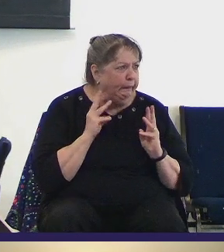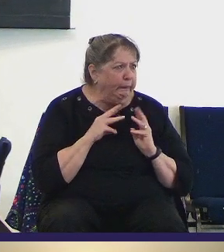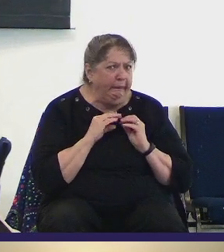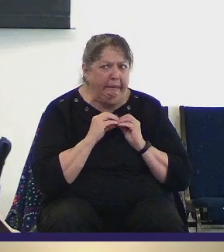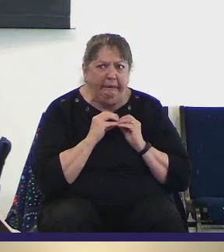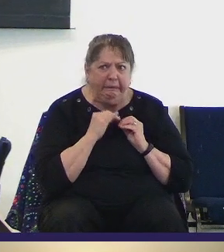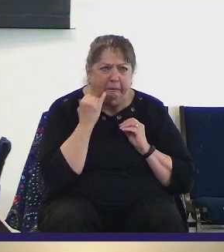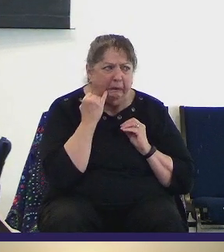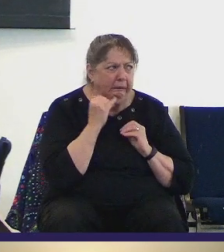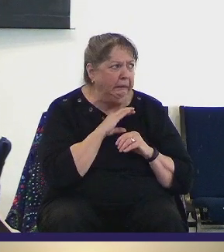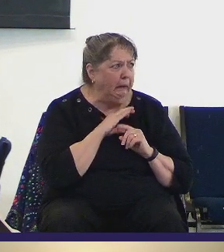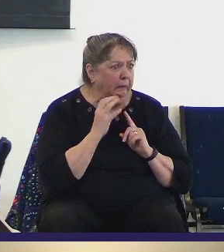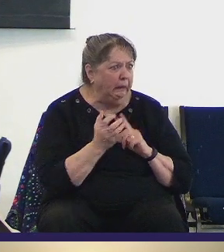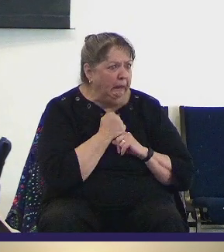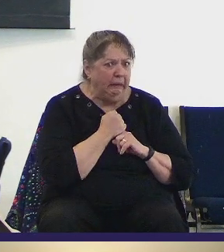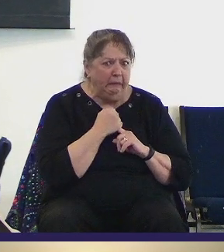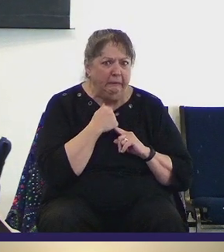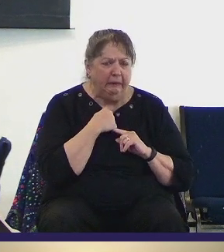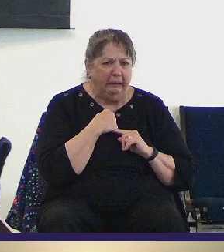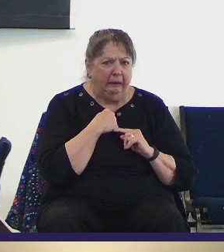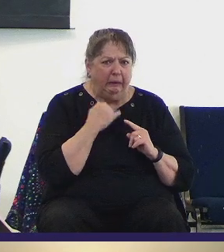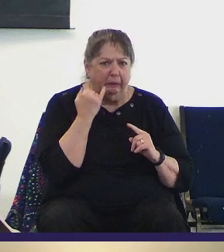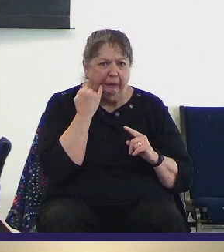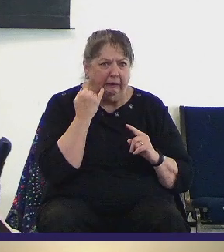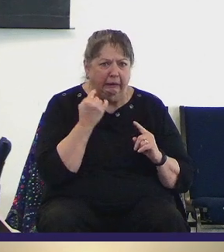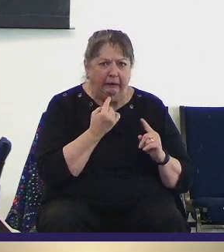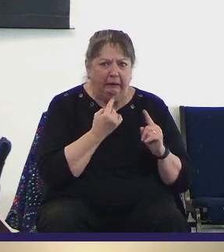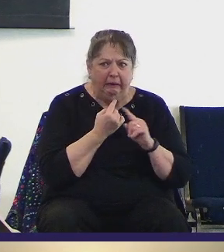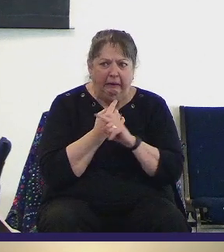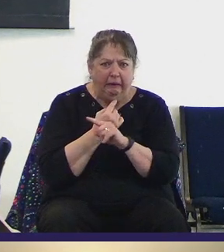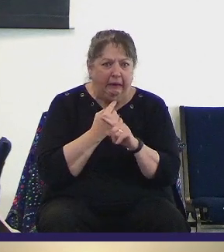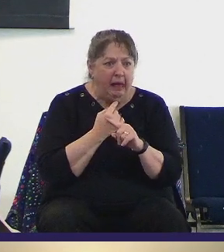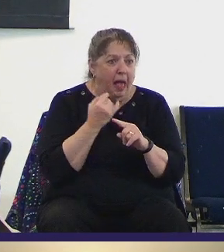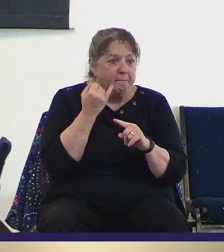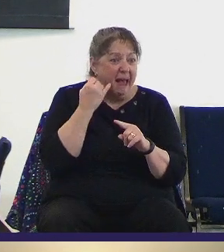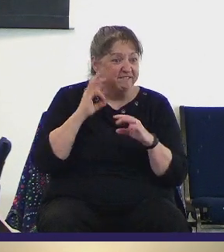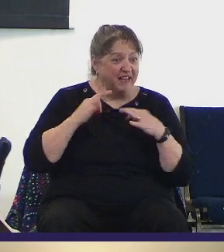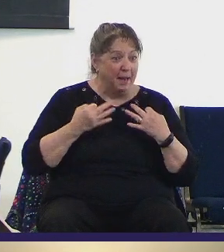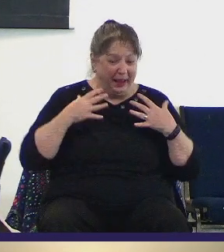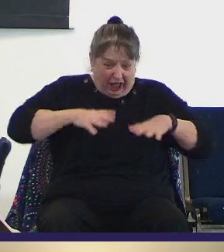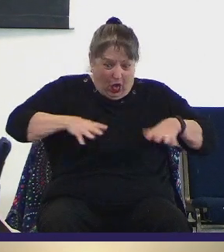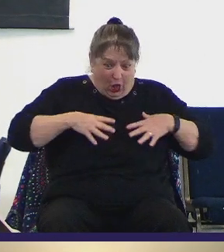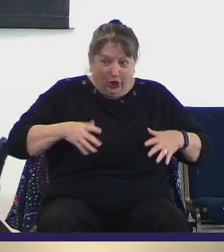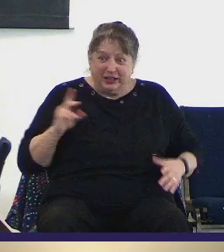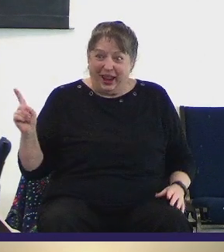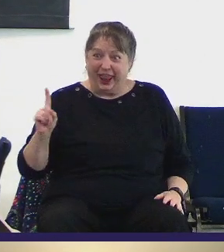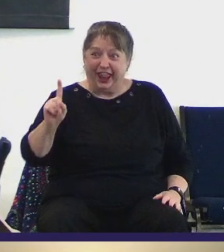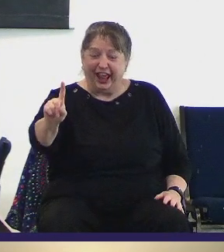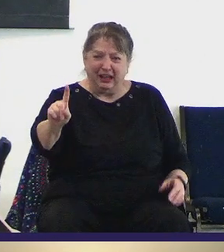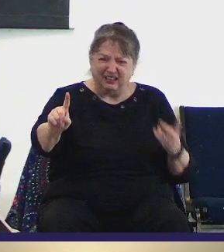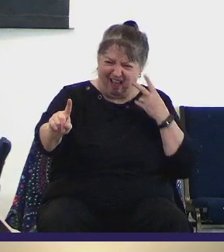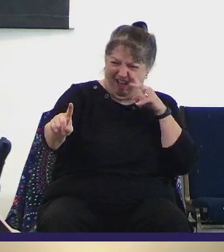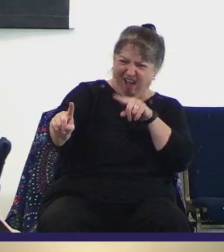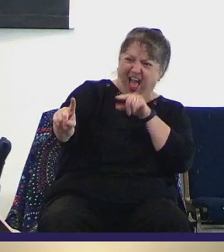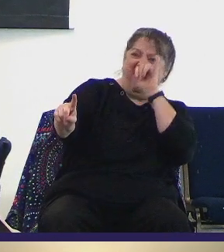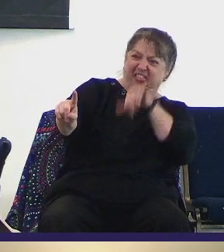they're caught out in public wearing this stuff, this stolen stuff, and it's because